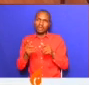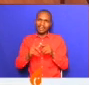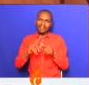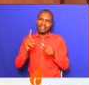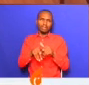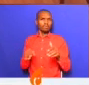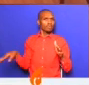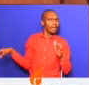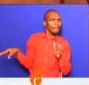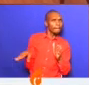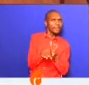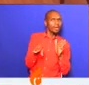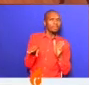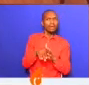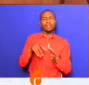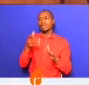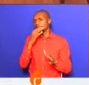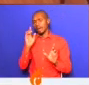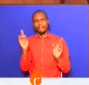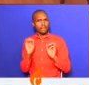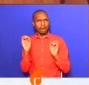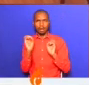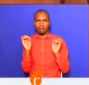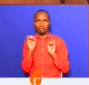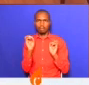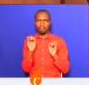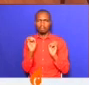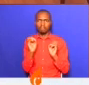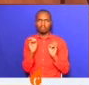impeach this gentleman.